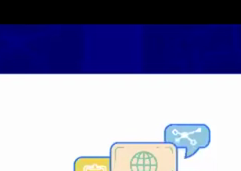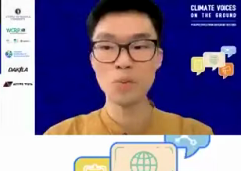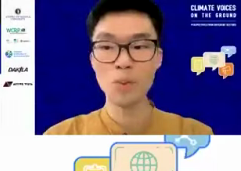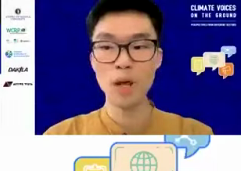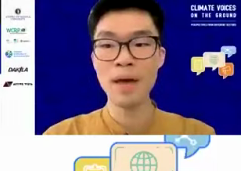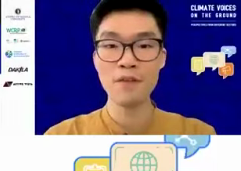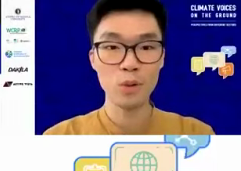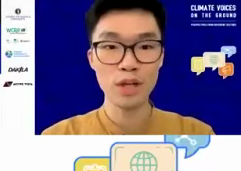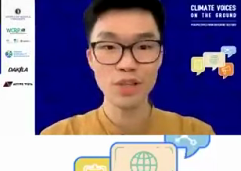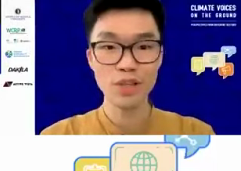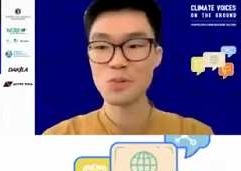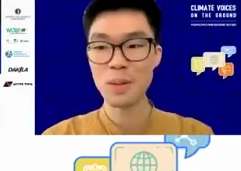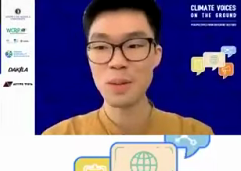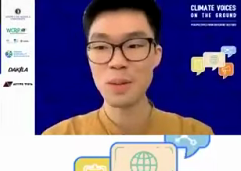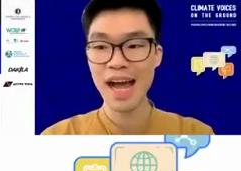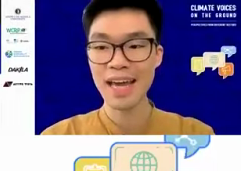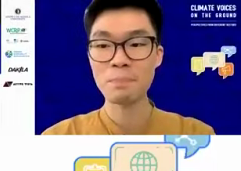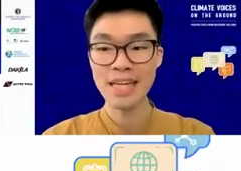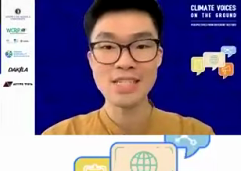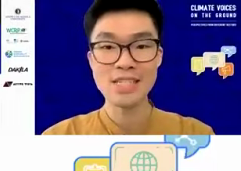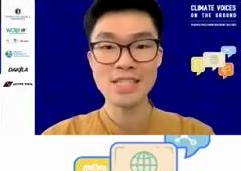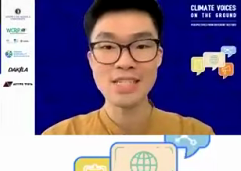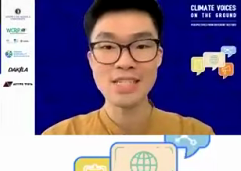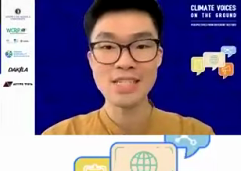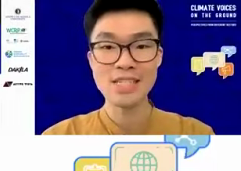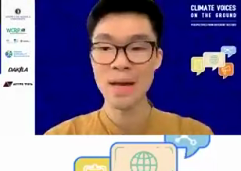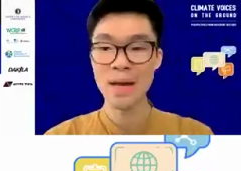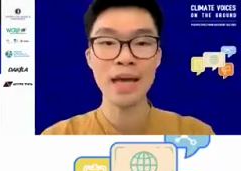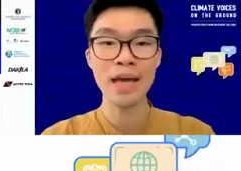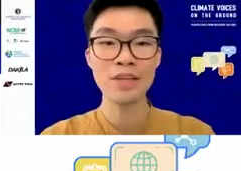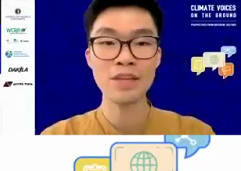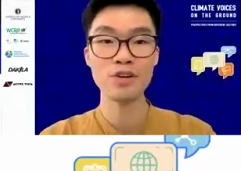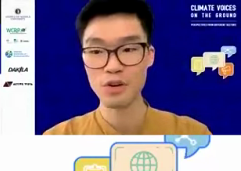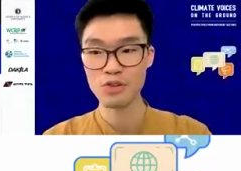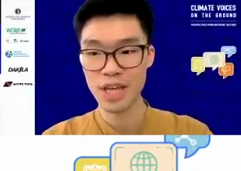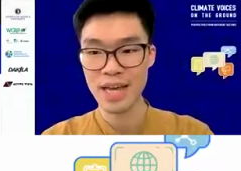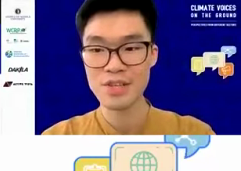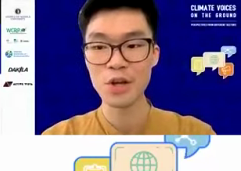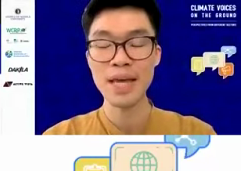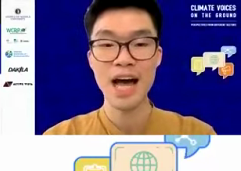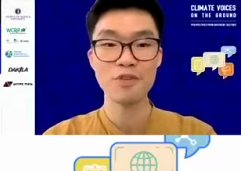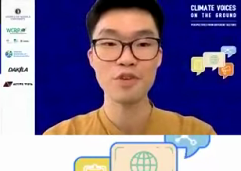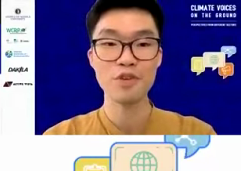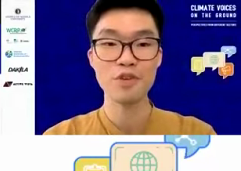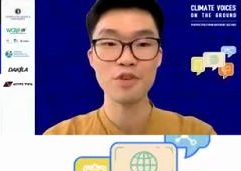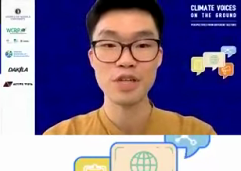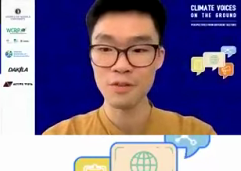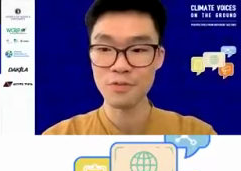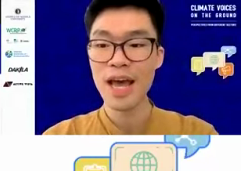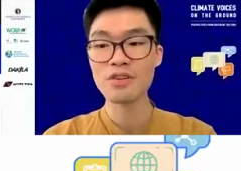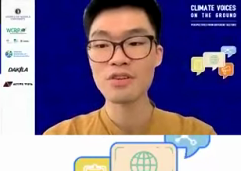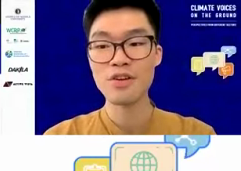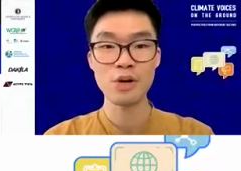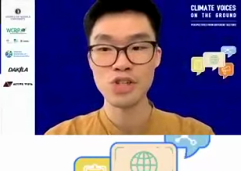Now, to formally welcome everyone to today's webinar, I am pleased to share a message by Dr. Regina Rodriguez on behalf